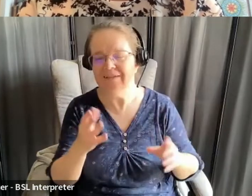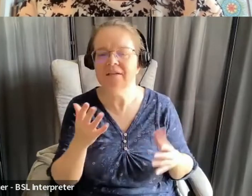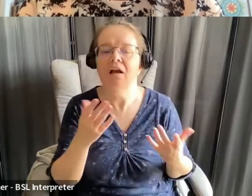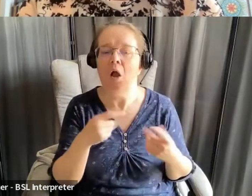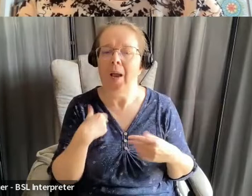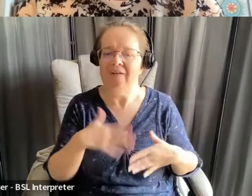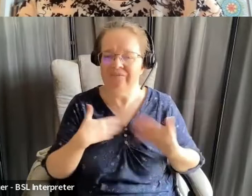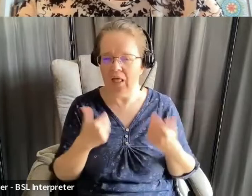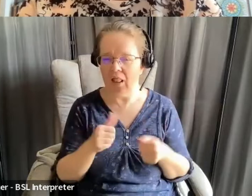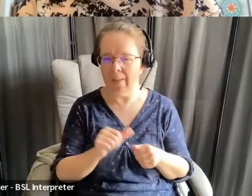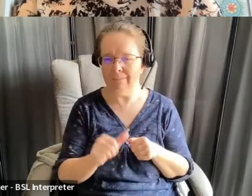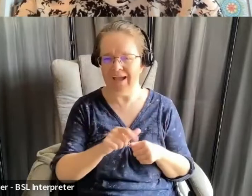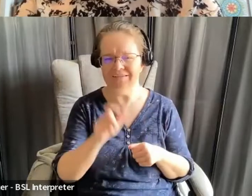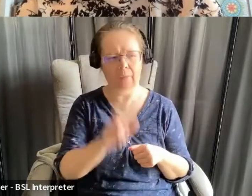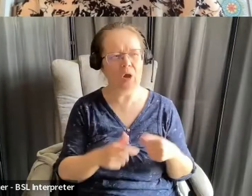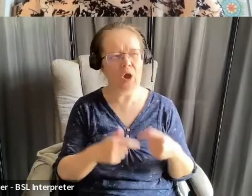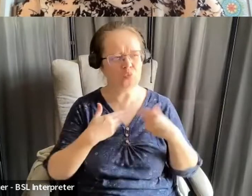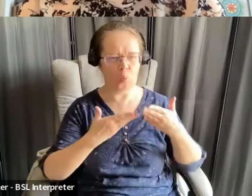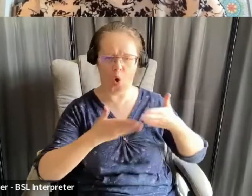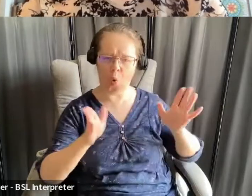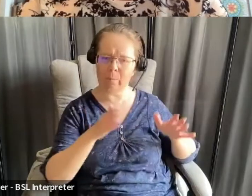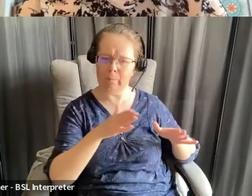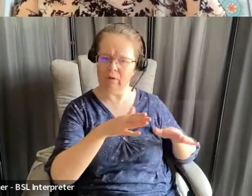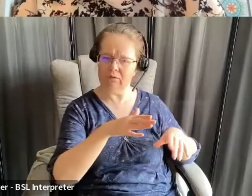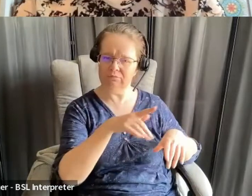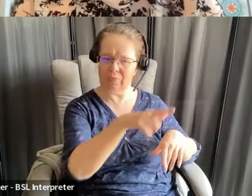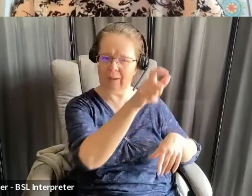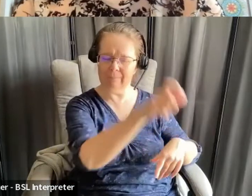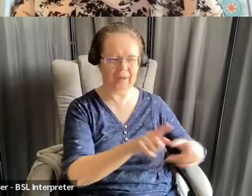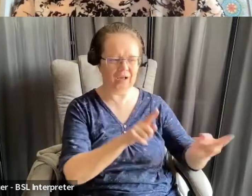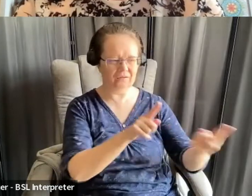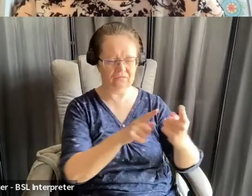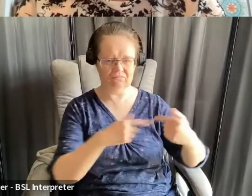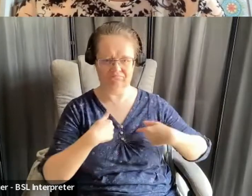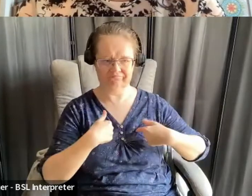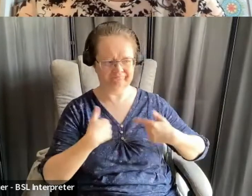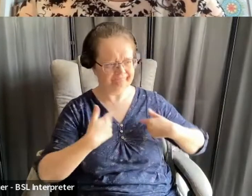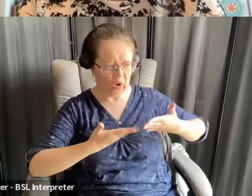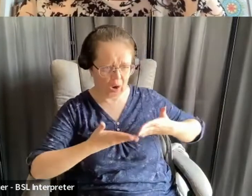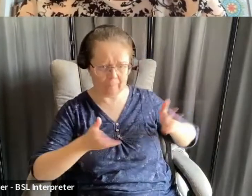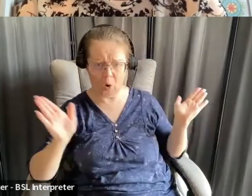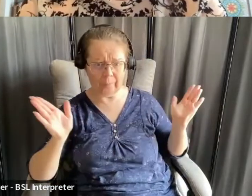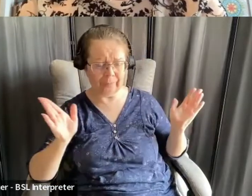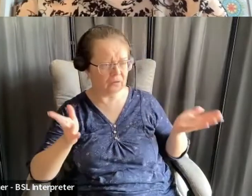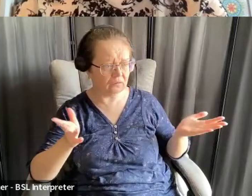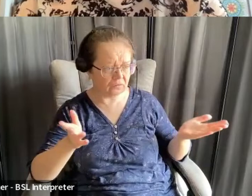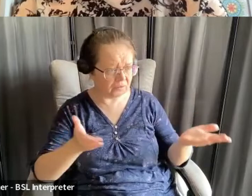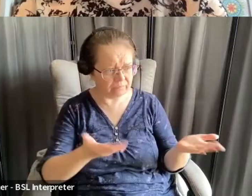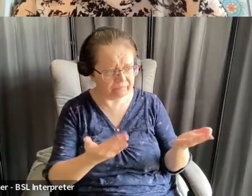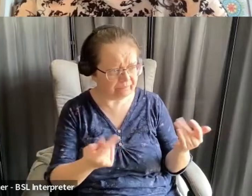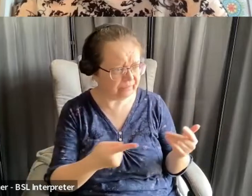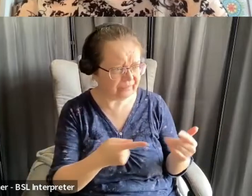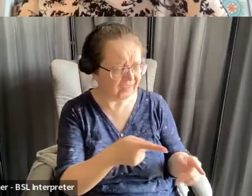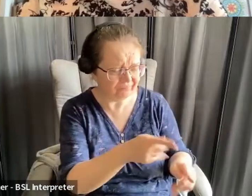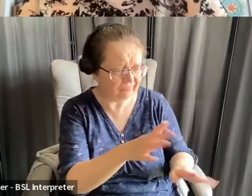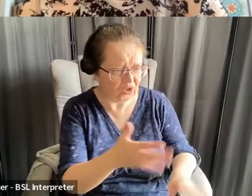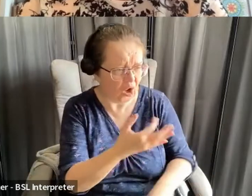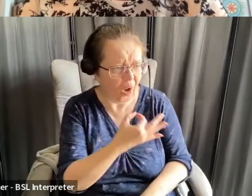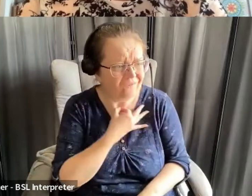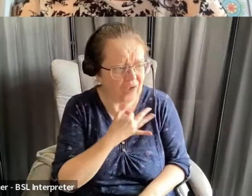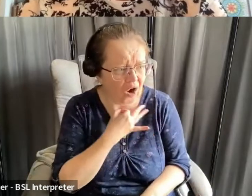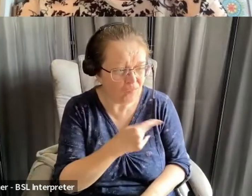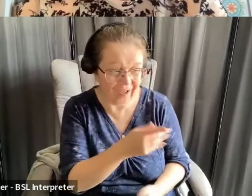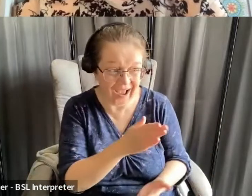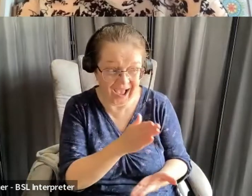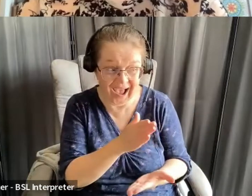more open to that person and showing my openness to say, hey, you know, it's not a vulnerability, it's actually a really